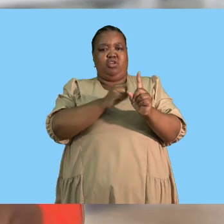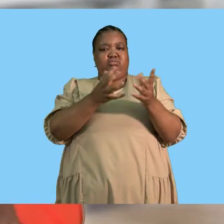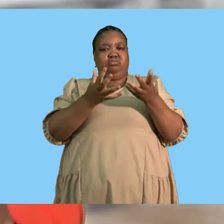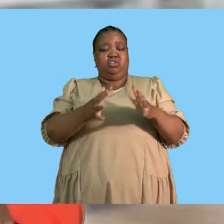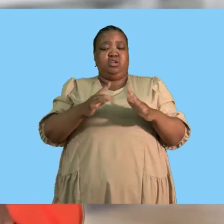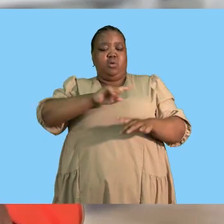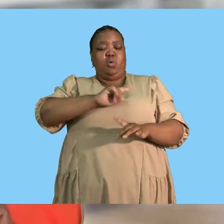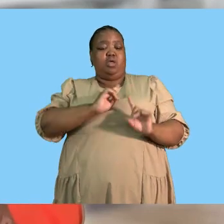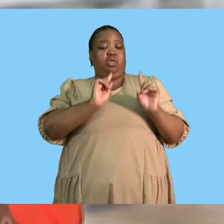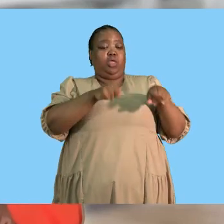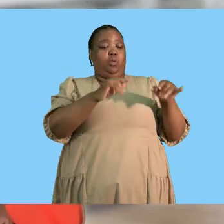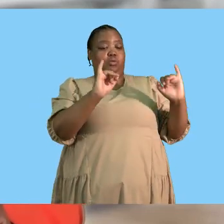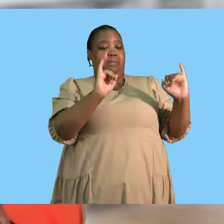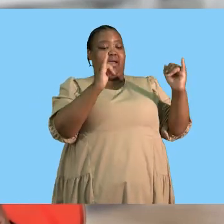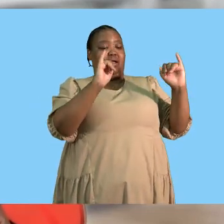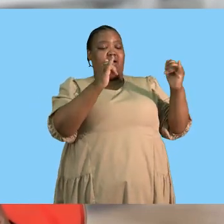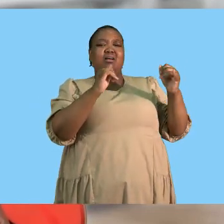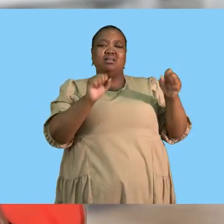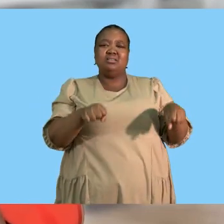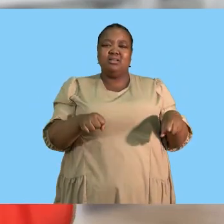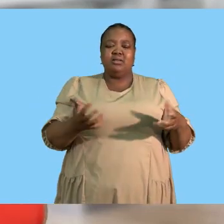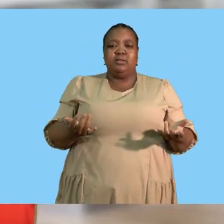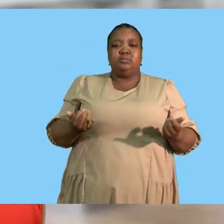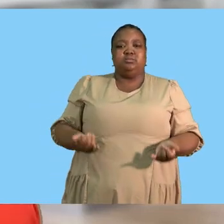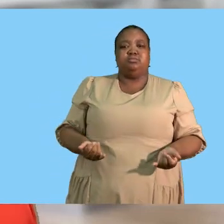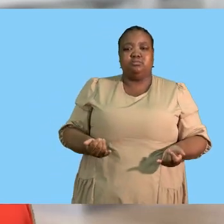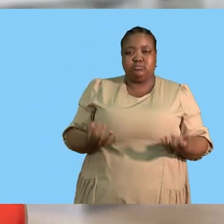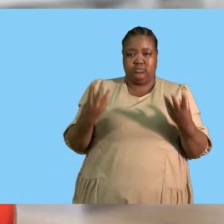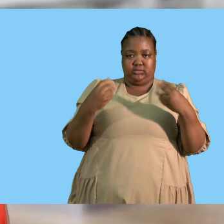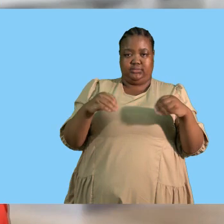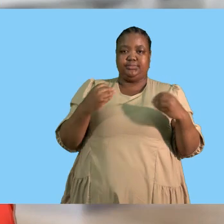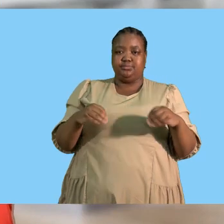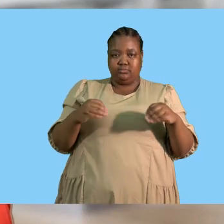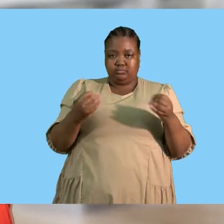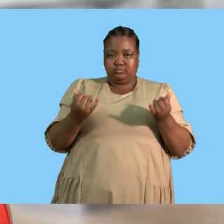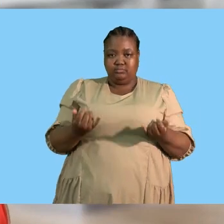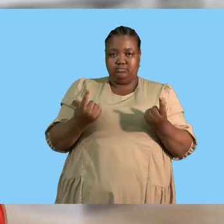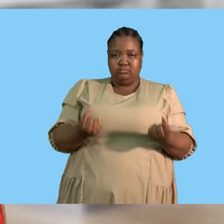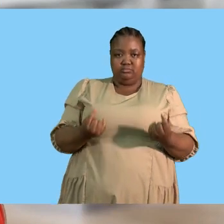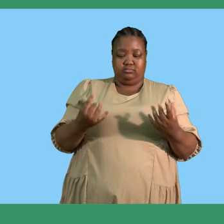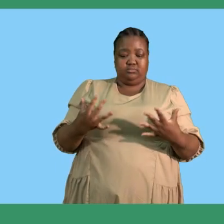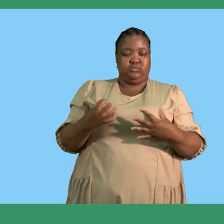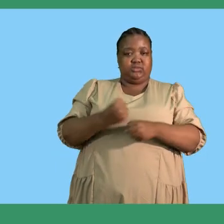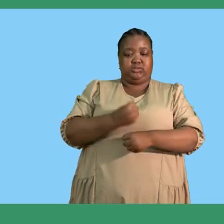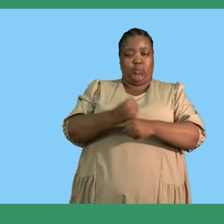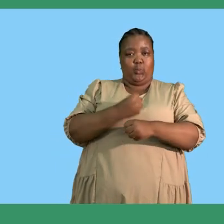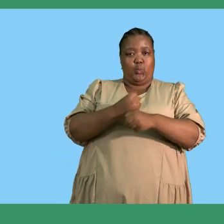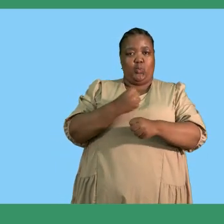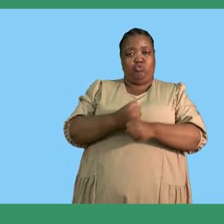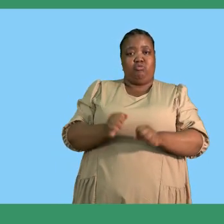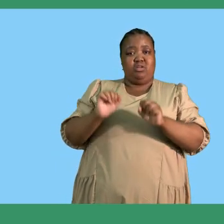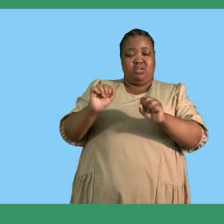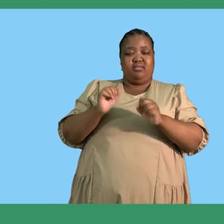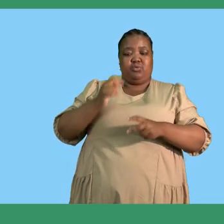you because you went to a party. Now let's look at what is it now that businesses can do to conduct